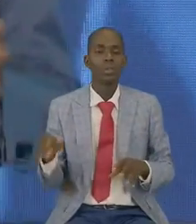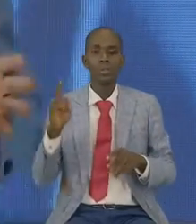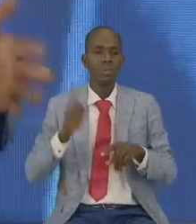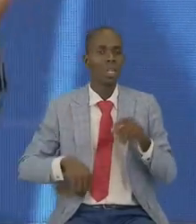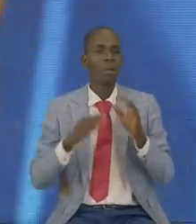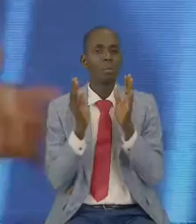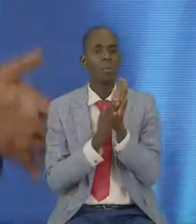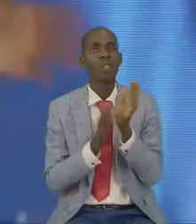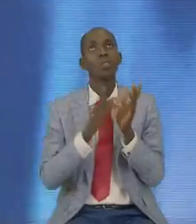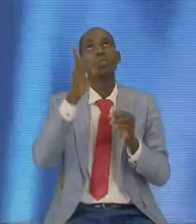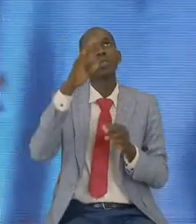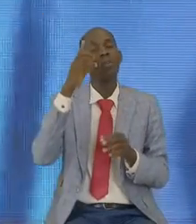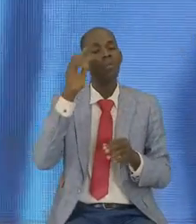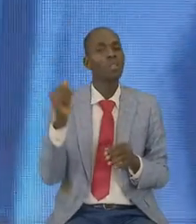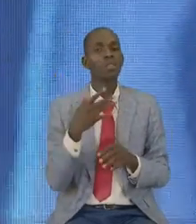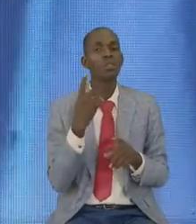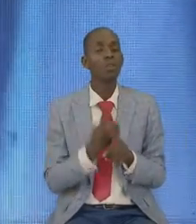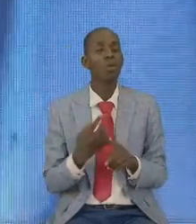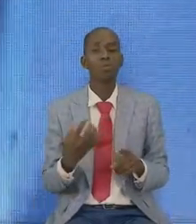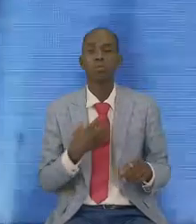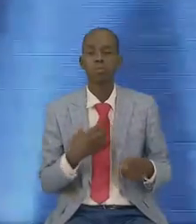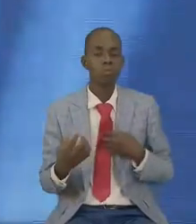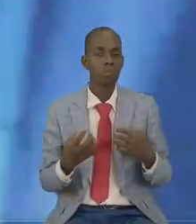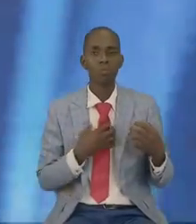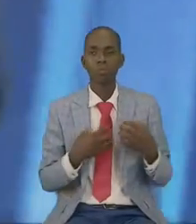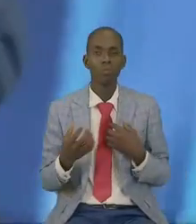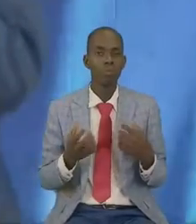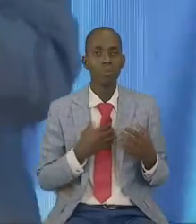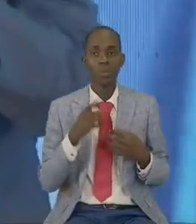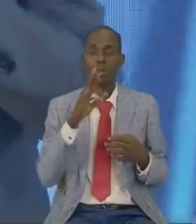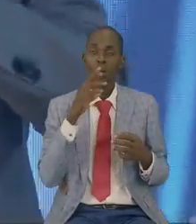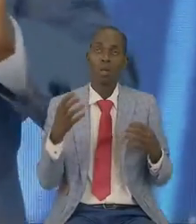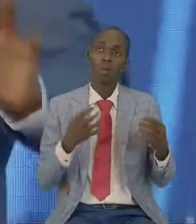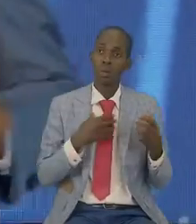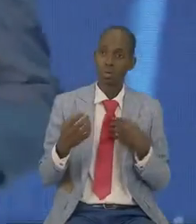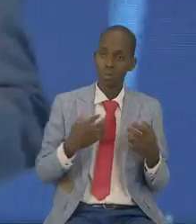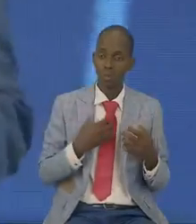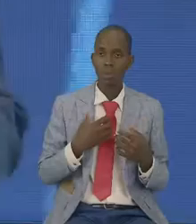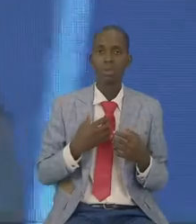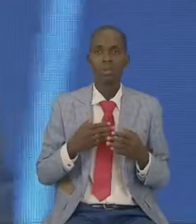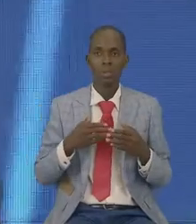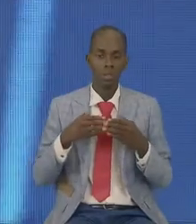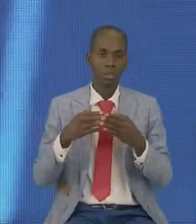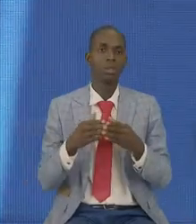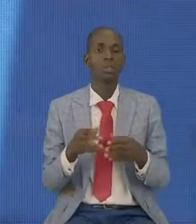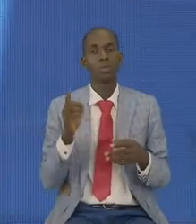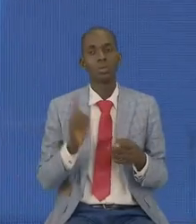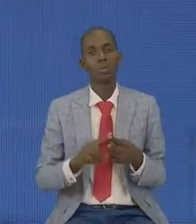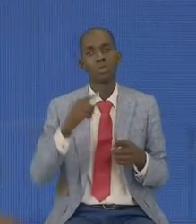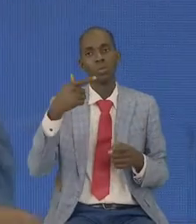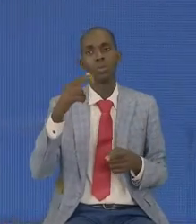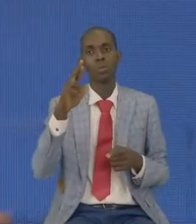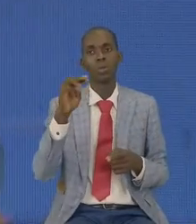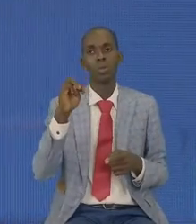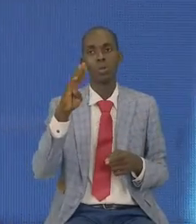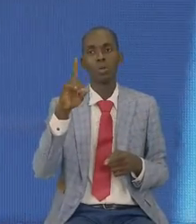at all. Murmuring, murmuring, murmuring. From murmuring to grumbling to complaining. That's why when they now bring